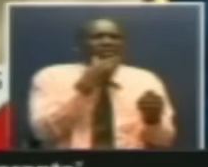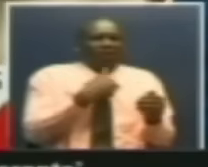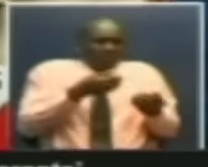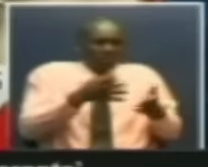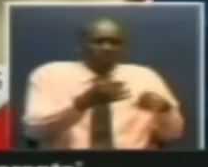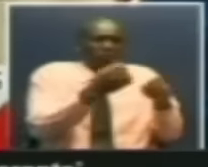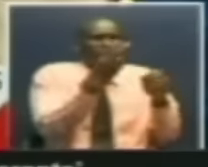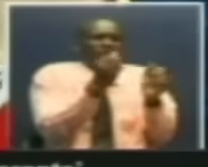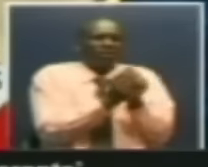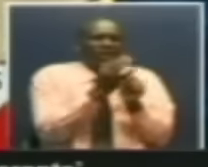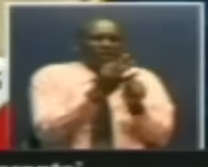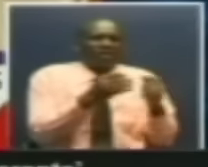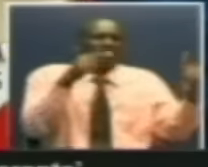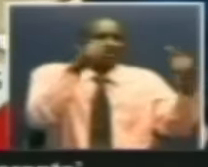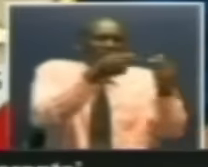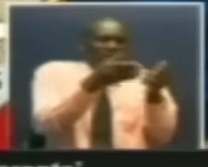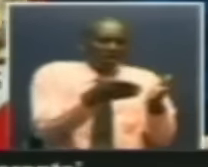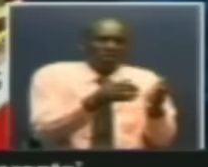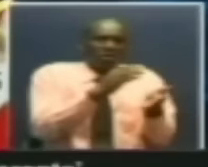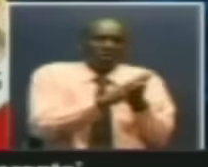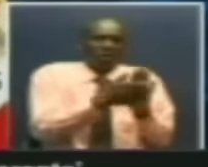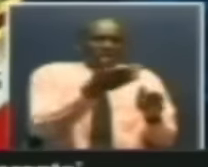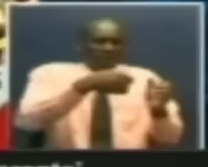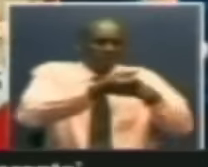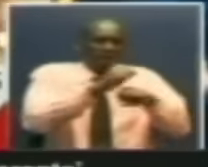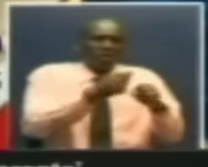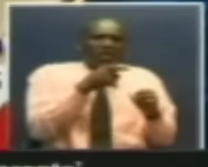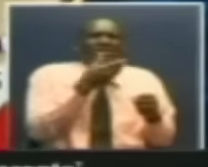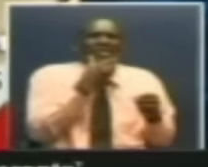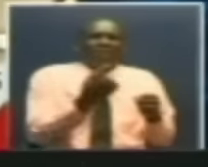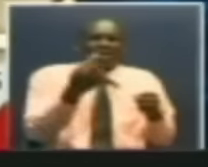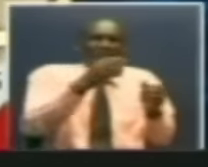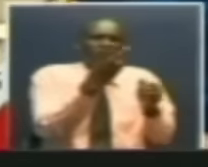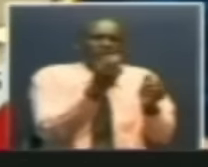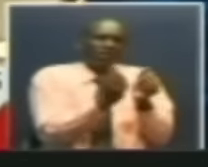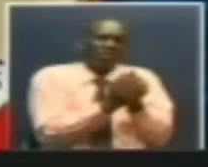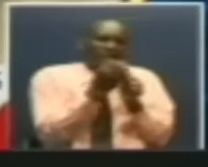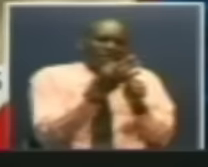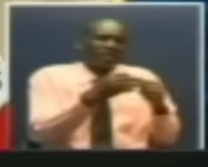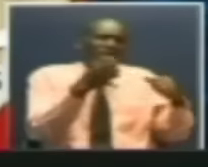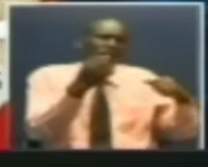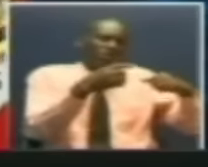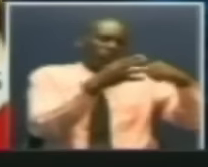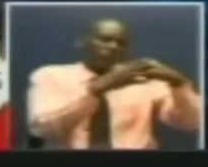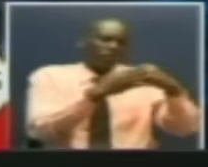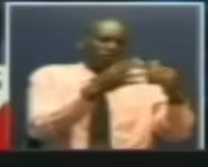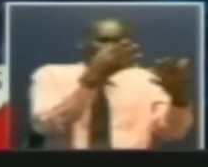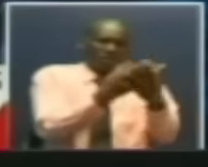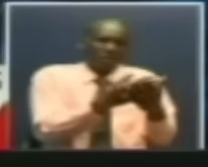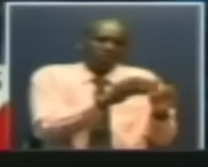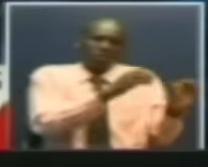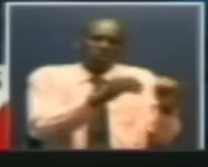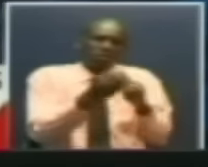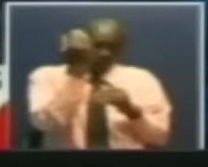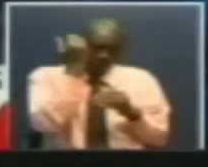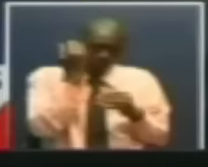since 2013 up to now, without our action. This man came in 2013, September. We arrested him. We took him to court.